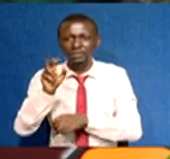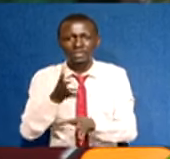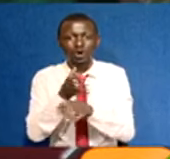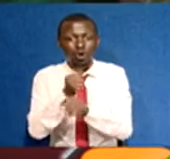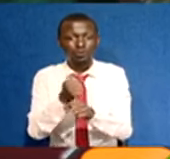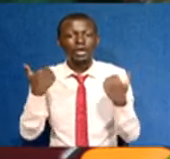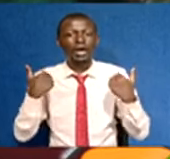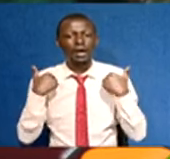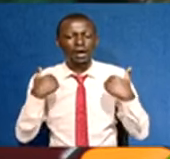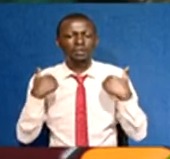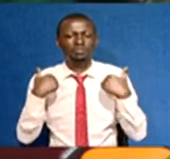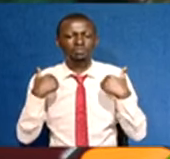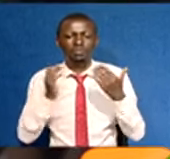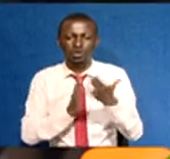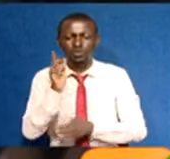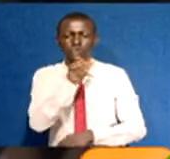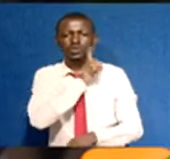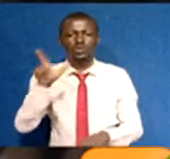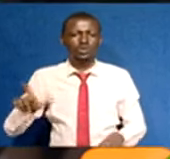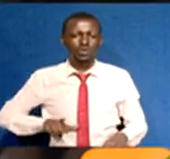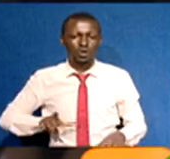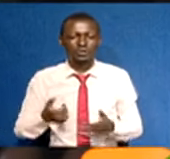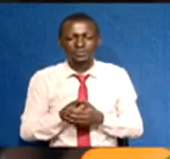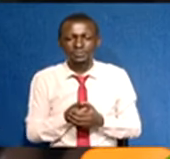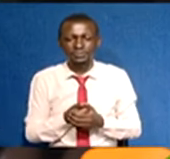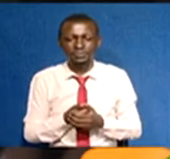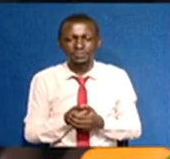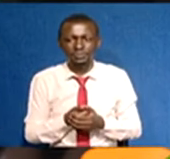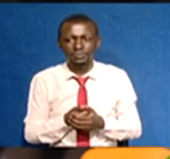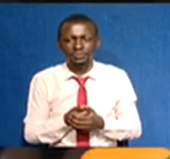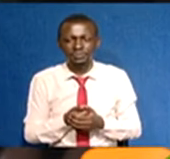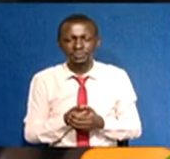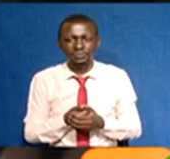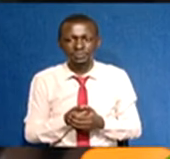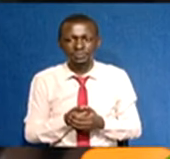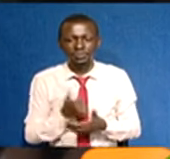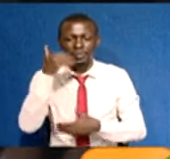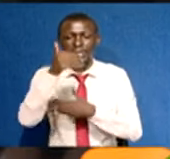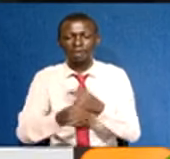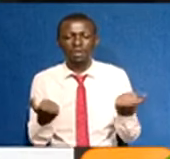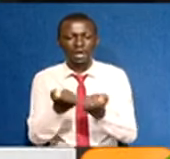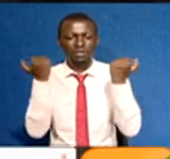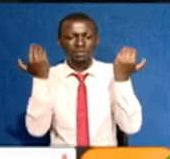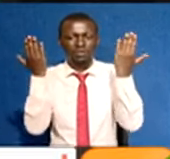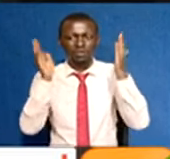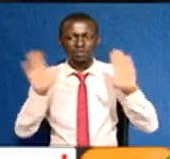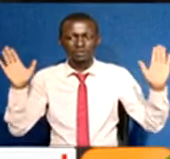confidence that you had in their Lord. In the aftermath of the tragic